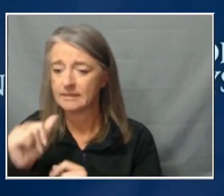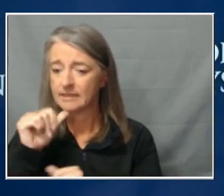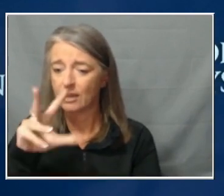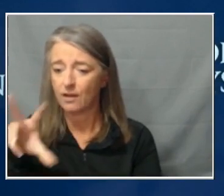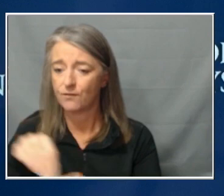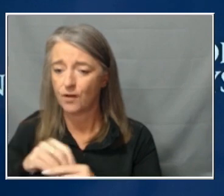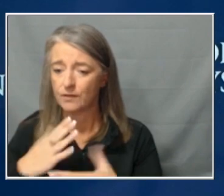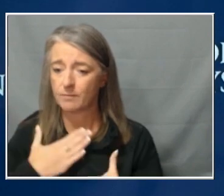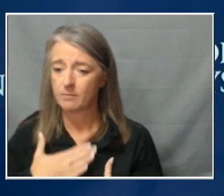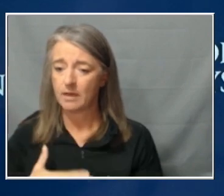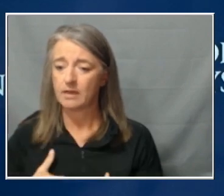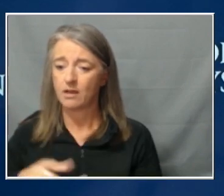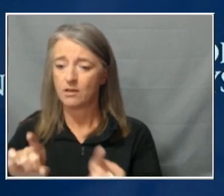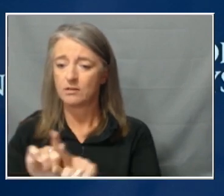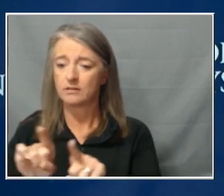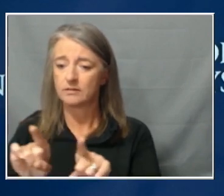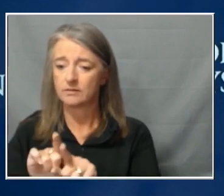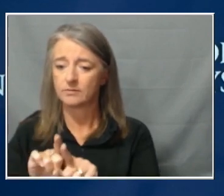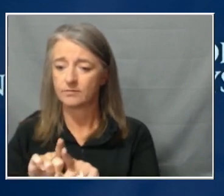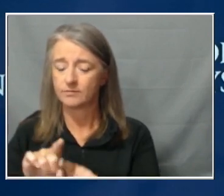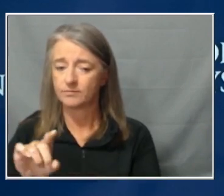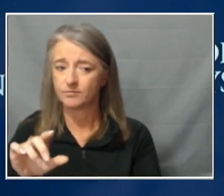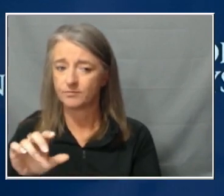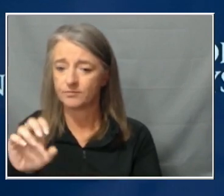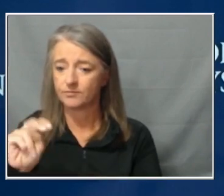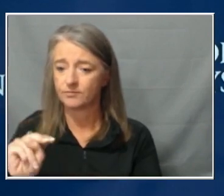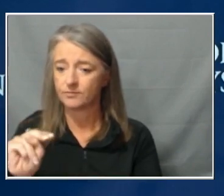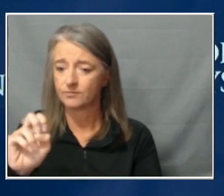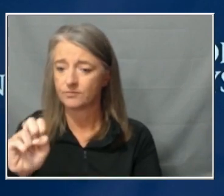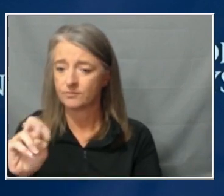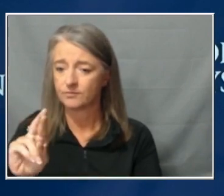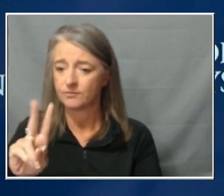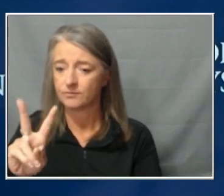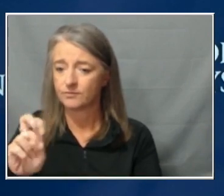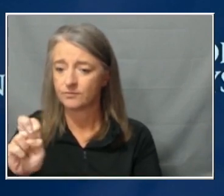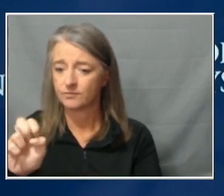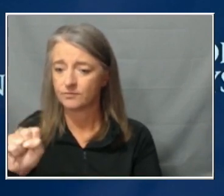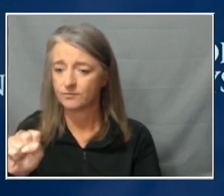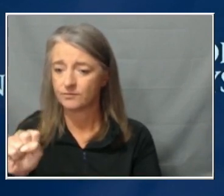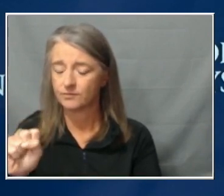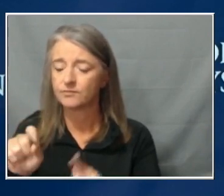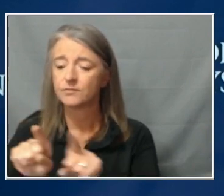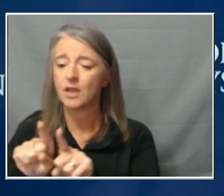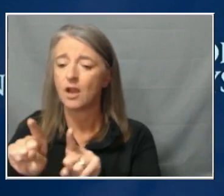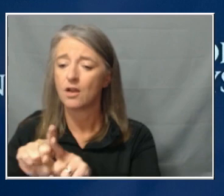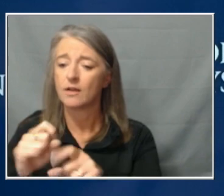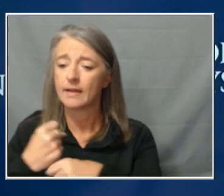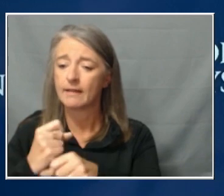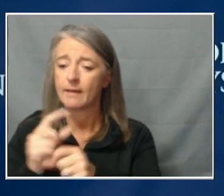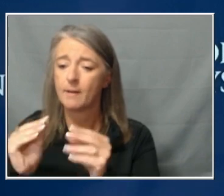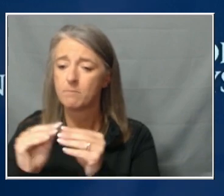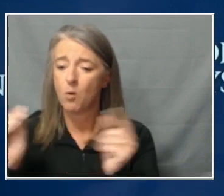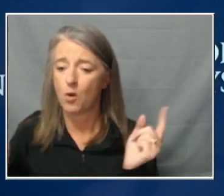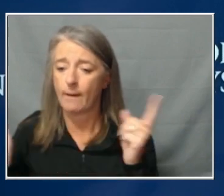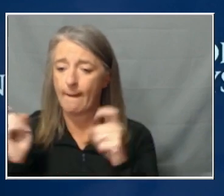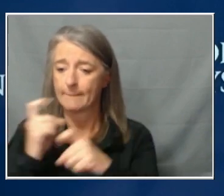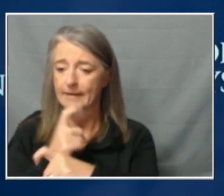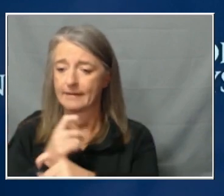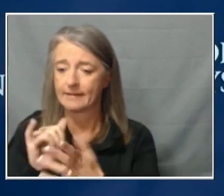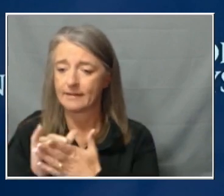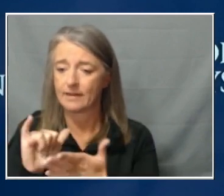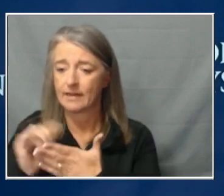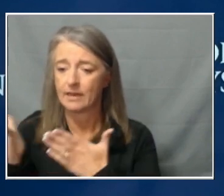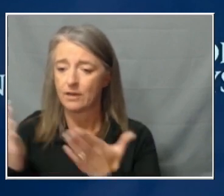but also his nerves, and which made it a little more complicated, and that's where we had to bring